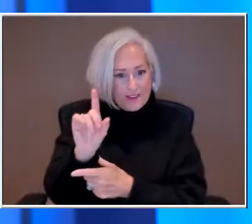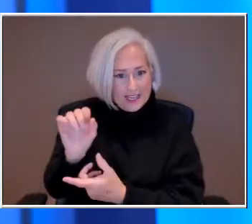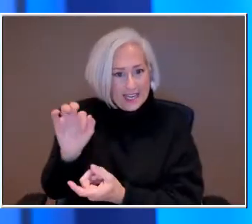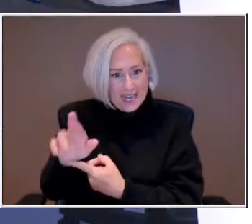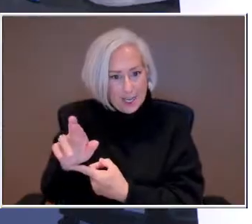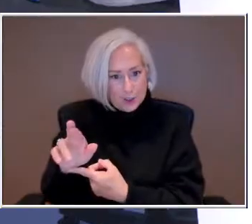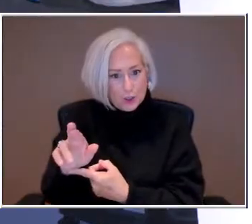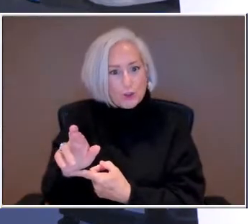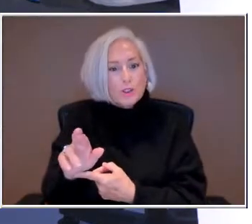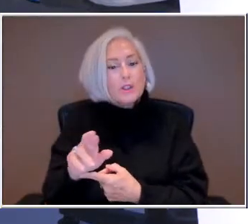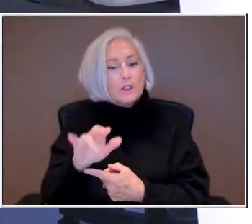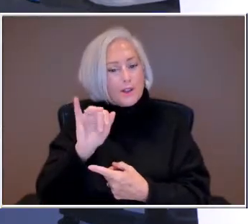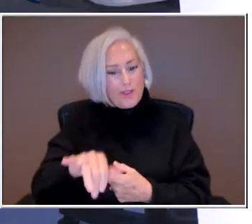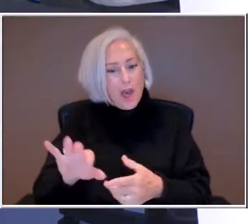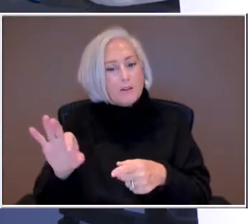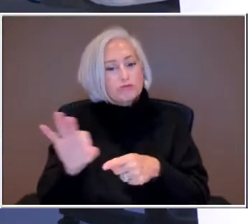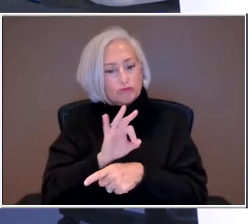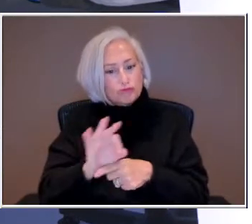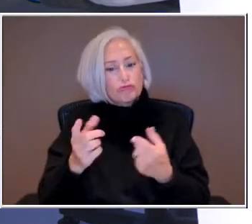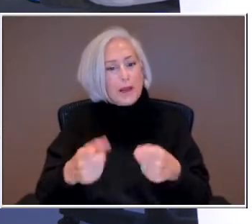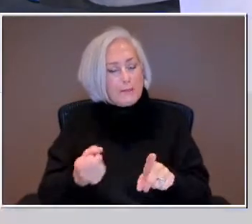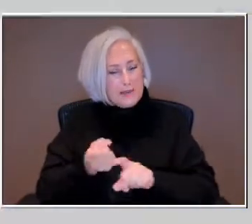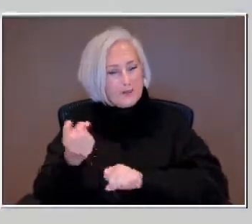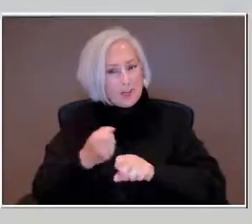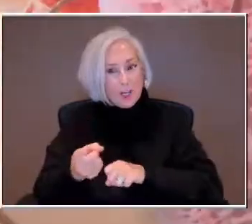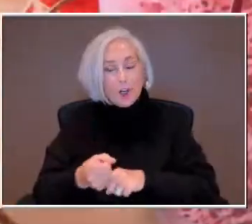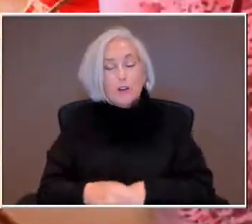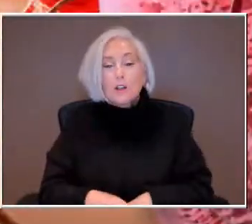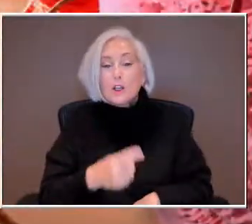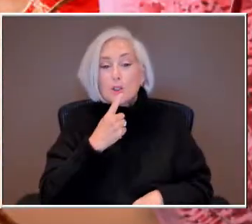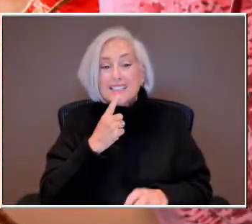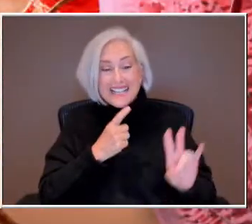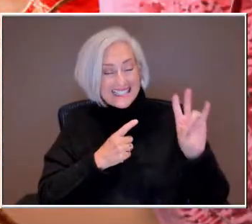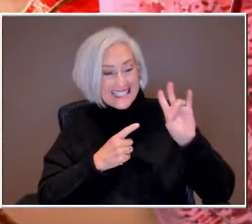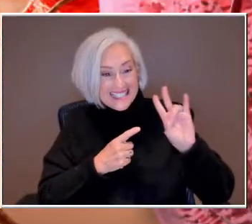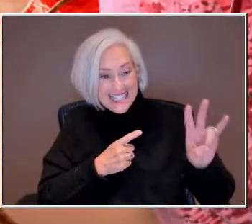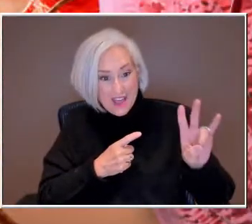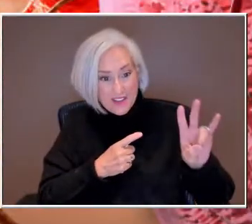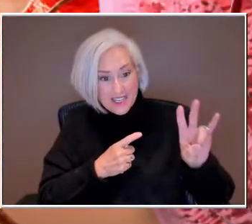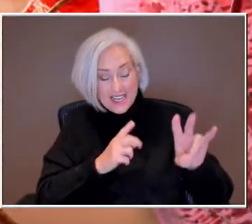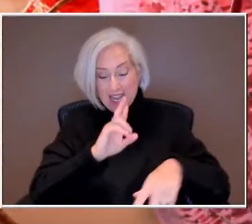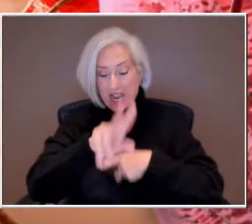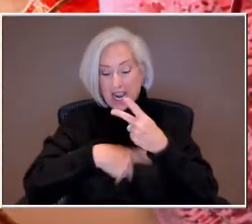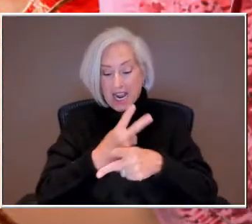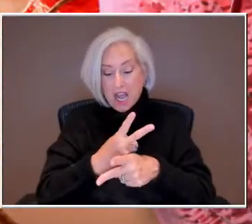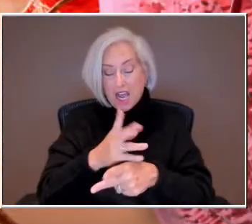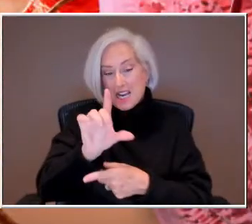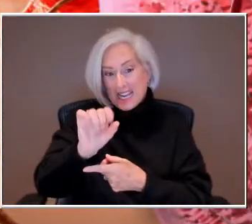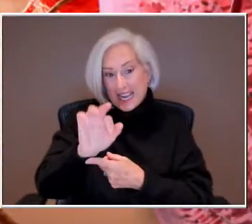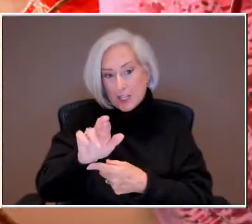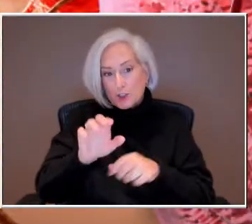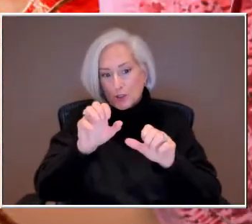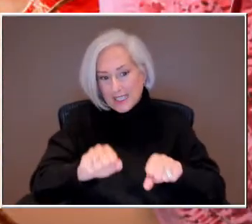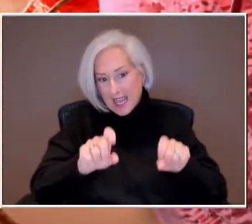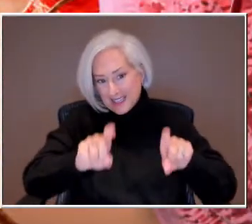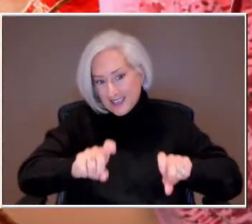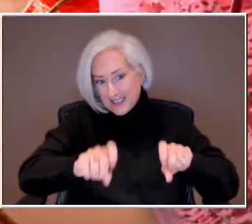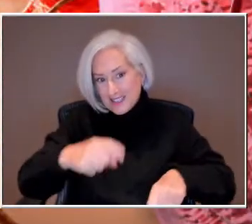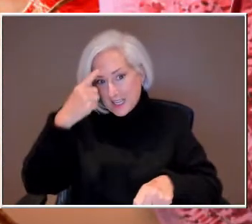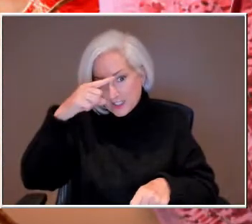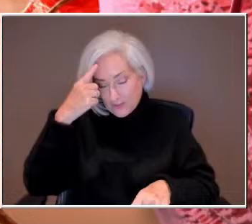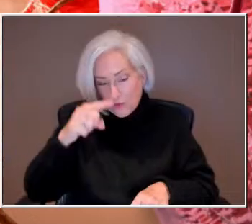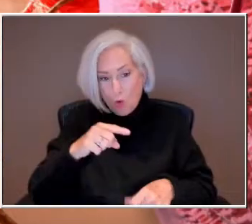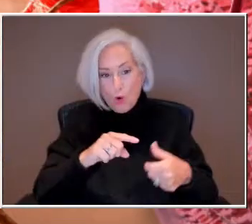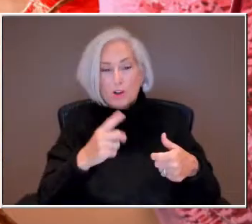let's talk a little bit more about that, because the 7 screenable cancers that can be detected early include breast, prostate, cervical,